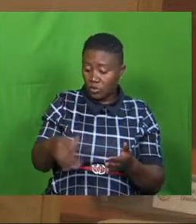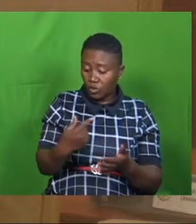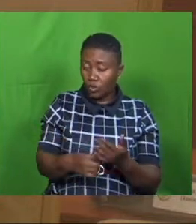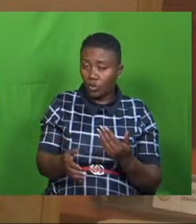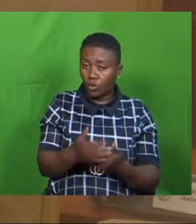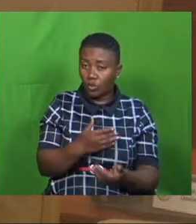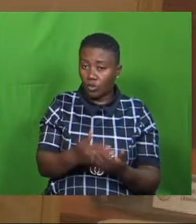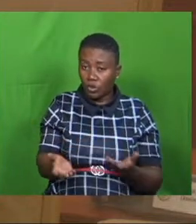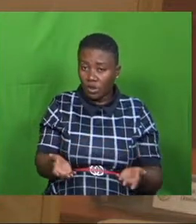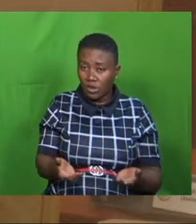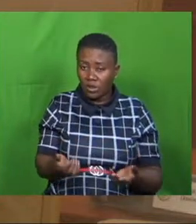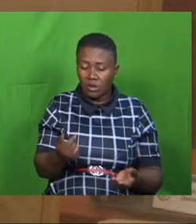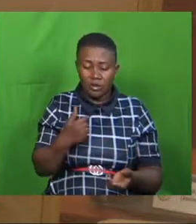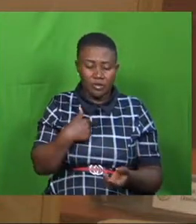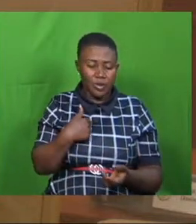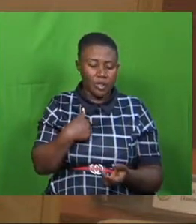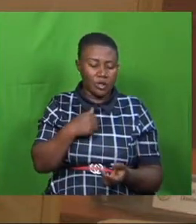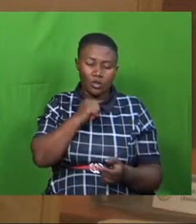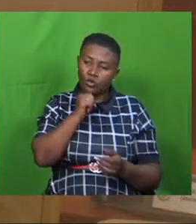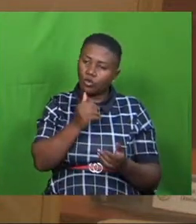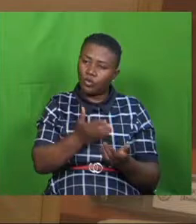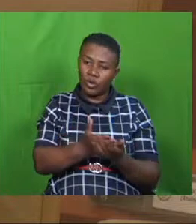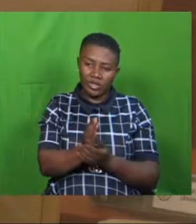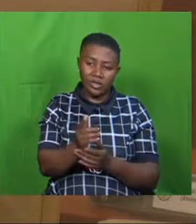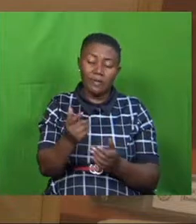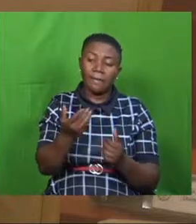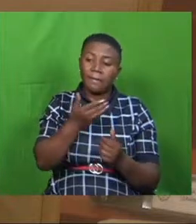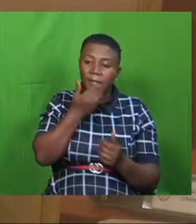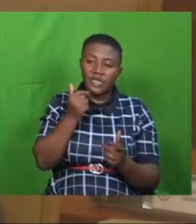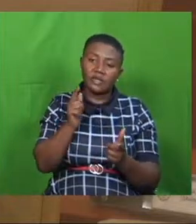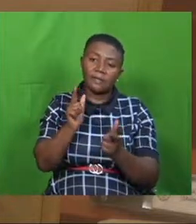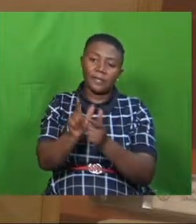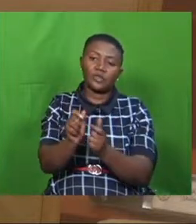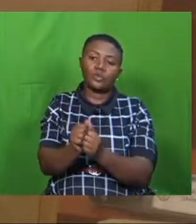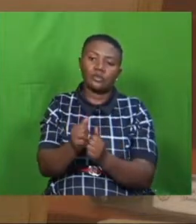not sure I'll be doing the right thing. Respectfully submitted, Mr. Speaker.